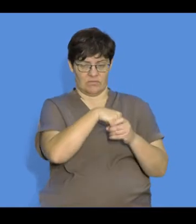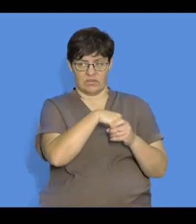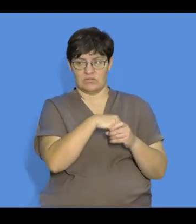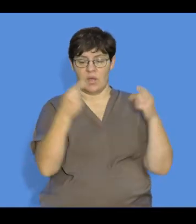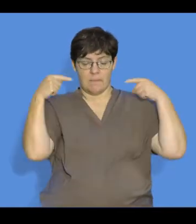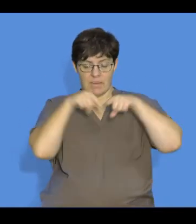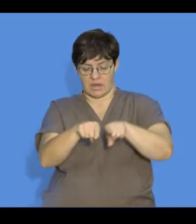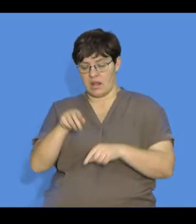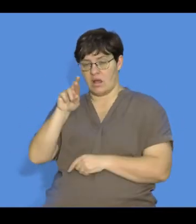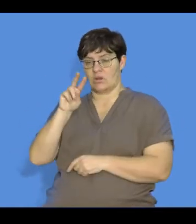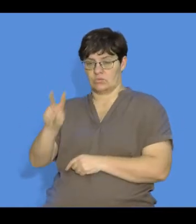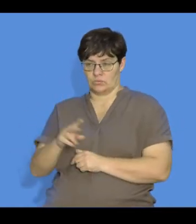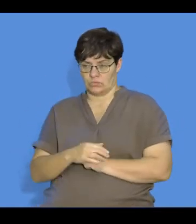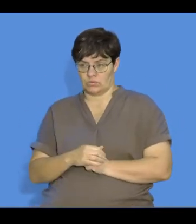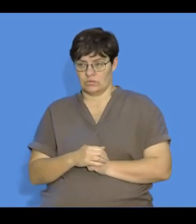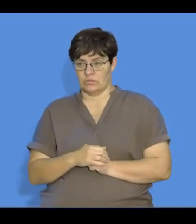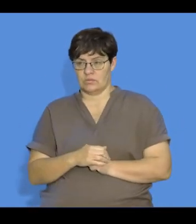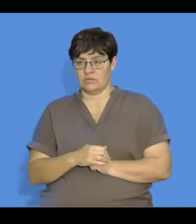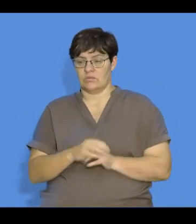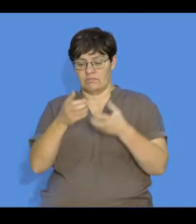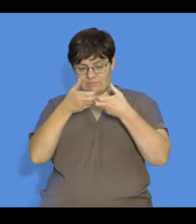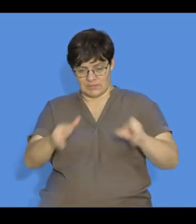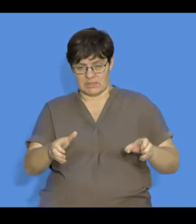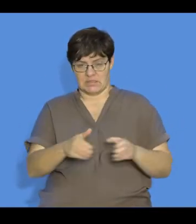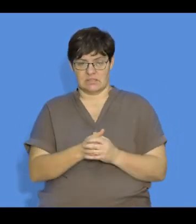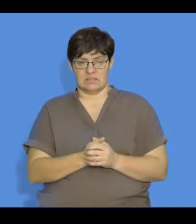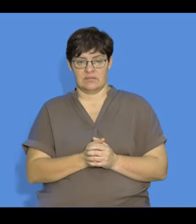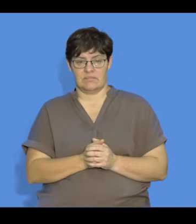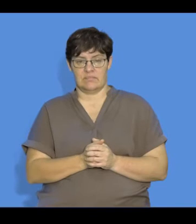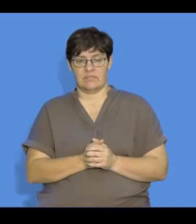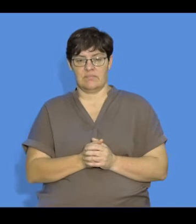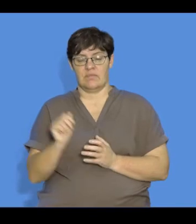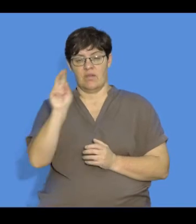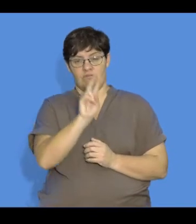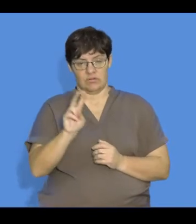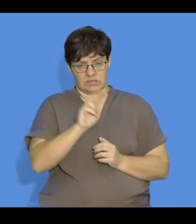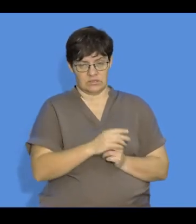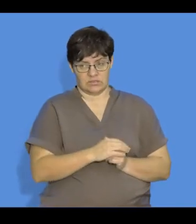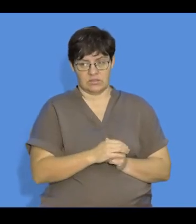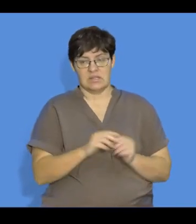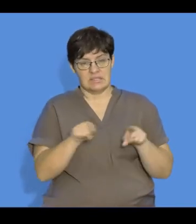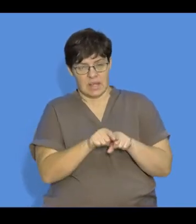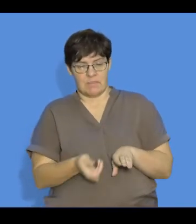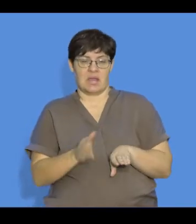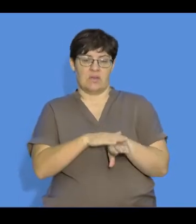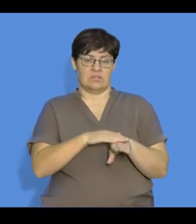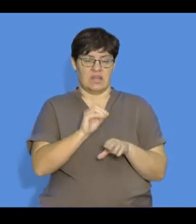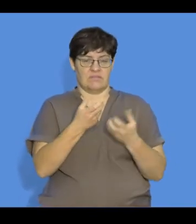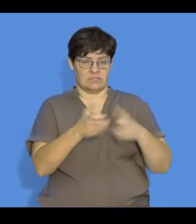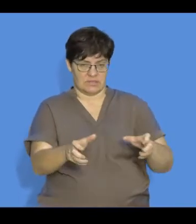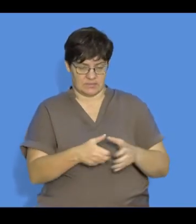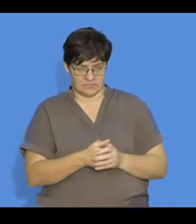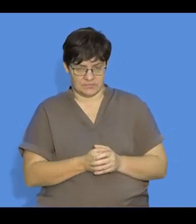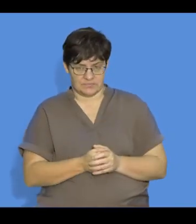they are parallel to R2, right? So there's a split in terms of voltage as well as current, right?